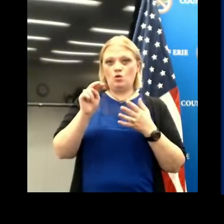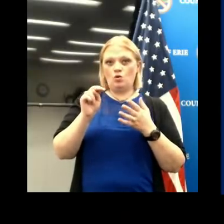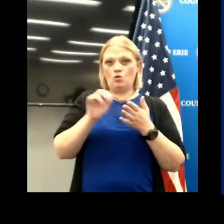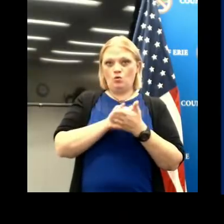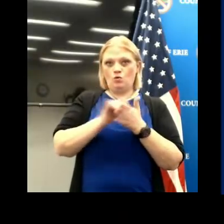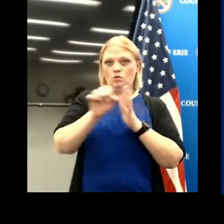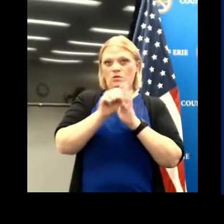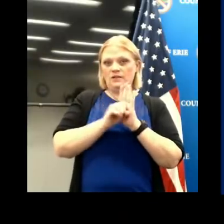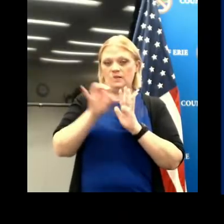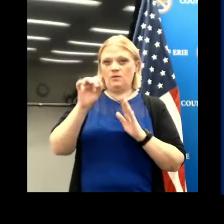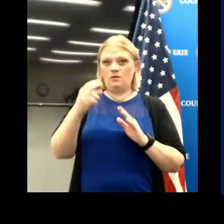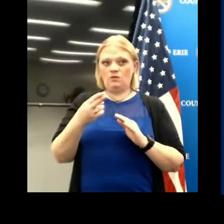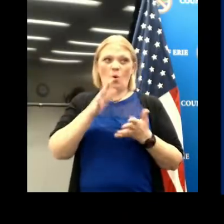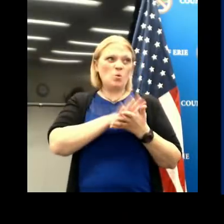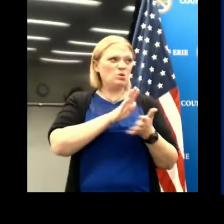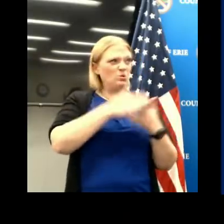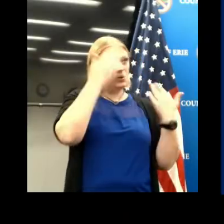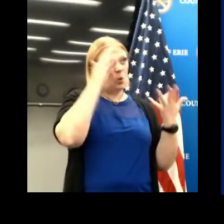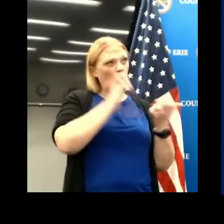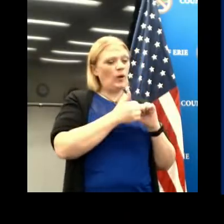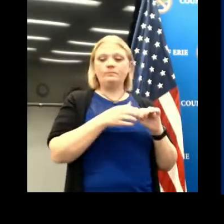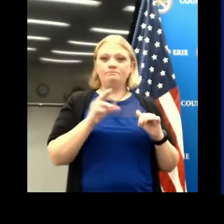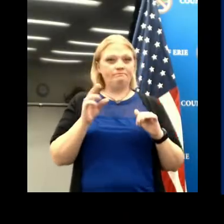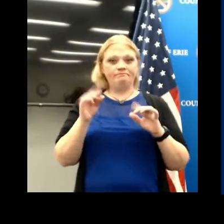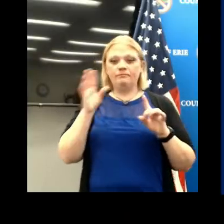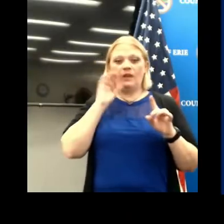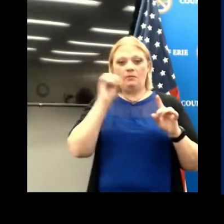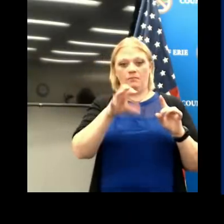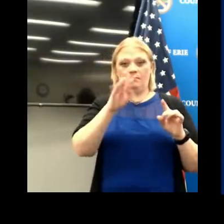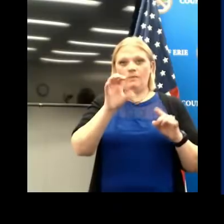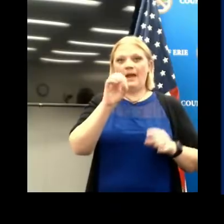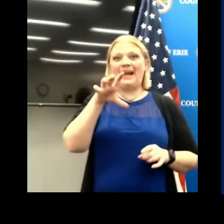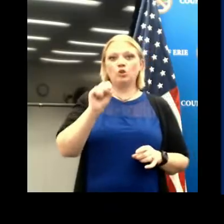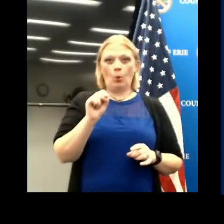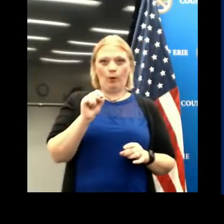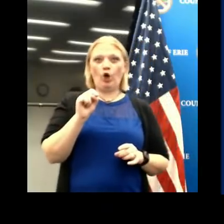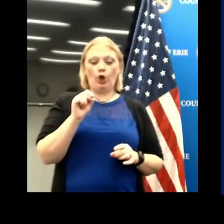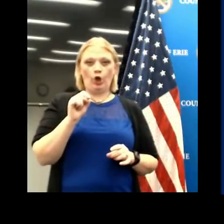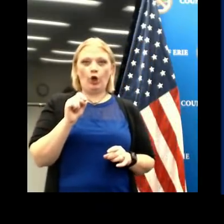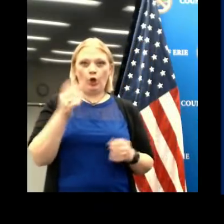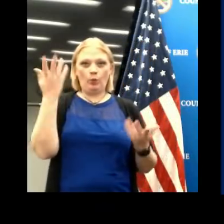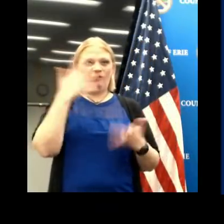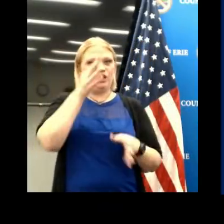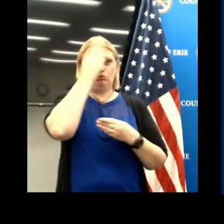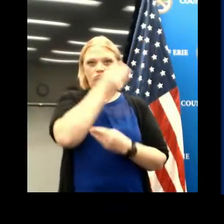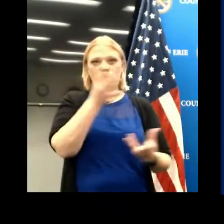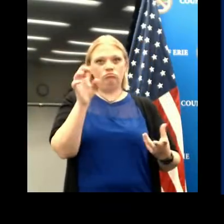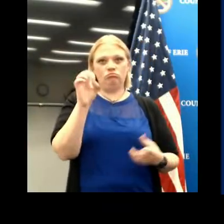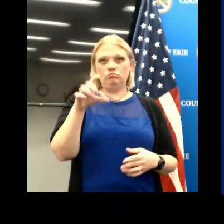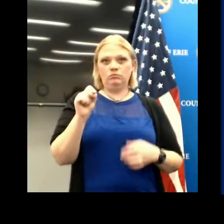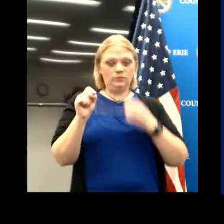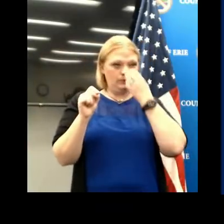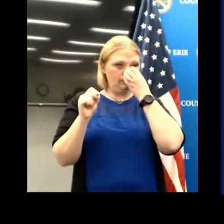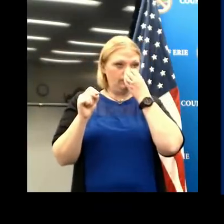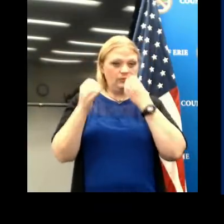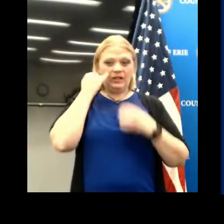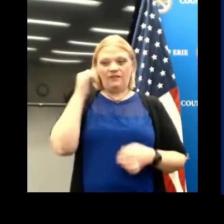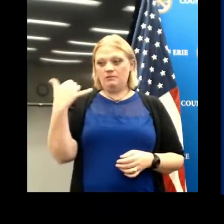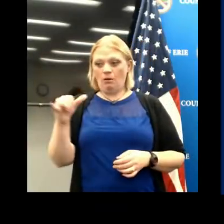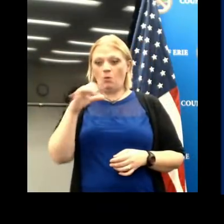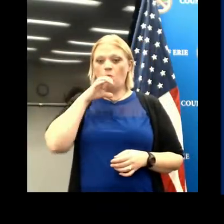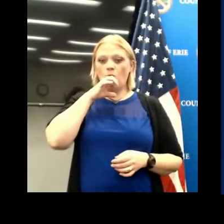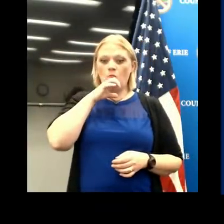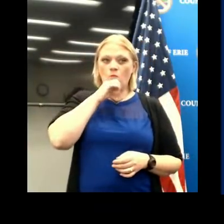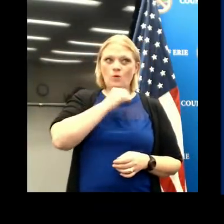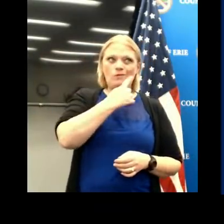saying schools don't know how to do it. They were provided guidance in October if they were in a yellow, orange, or